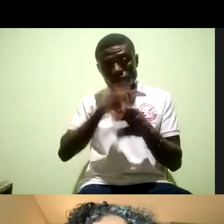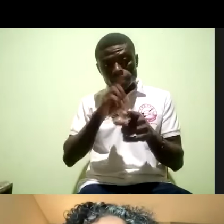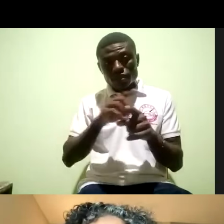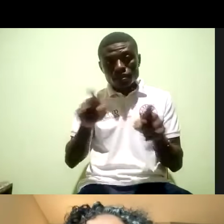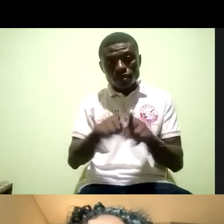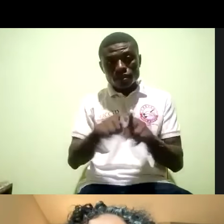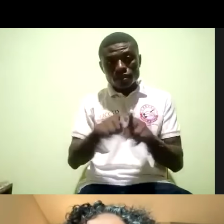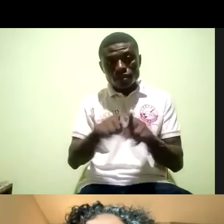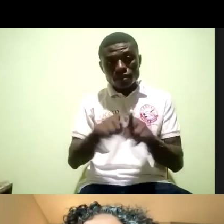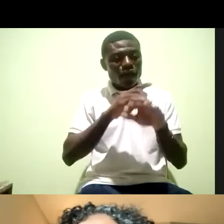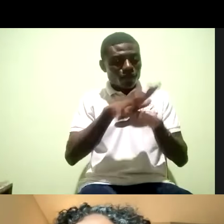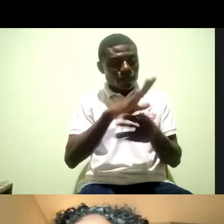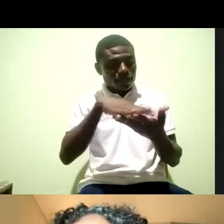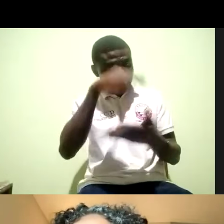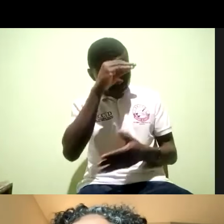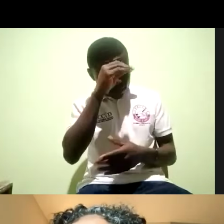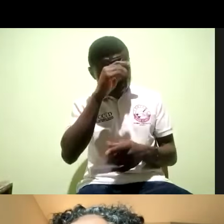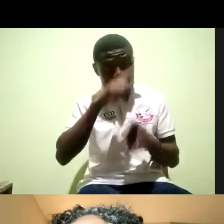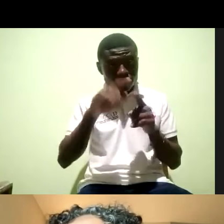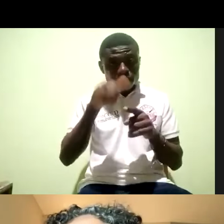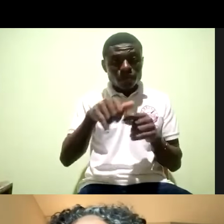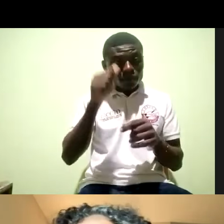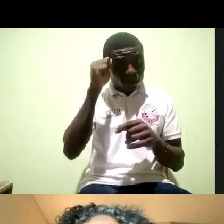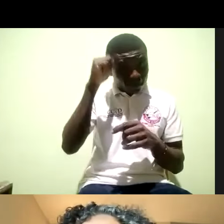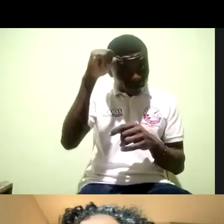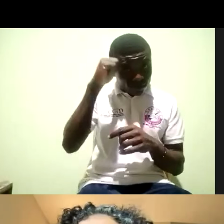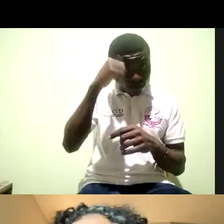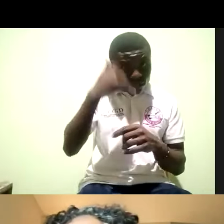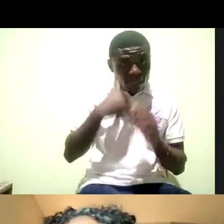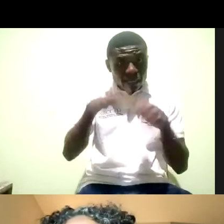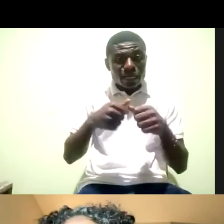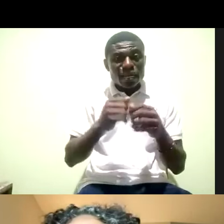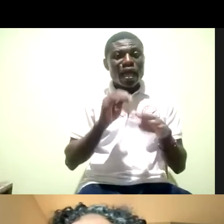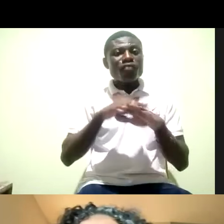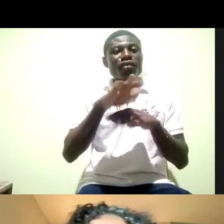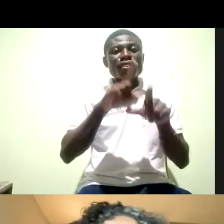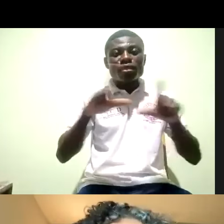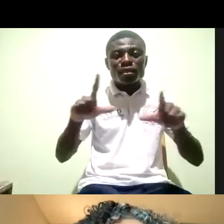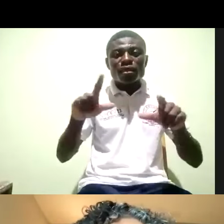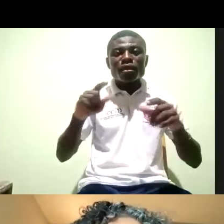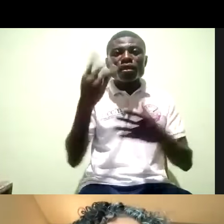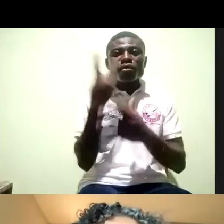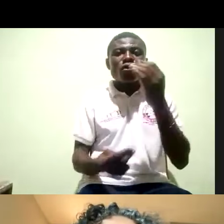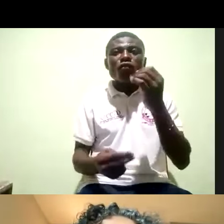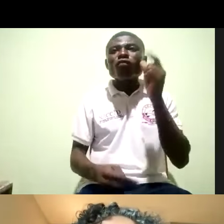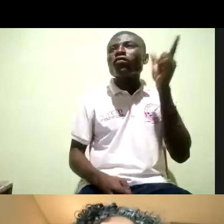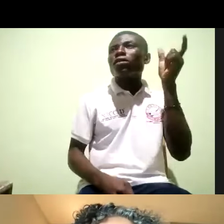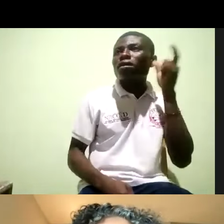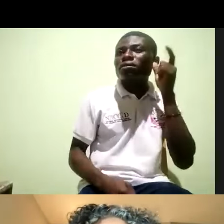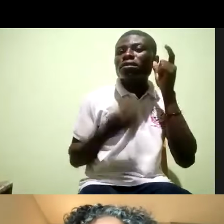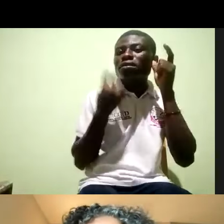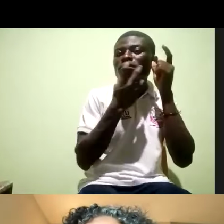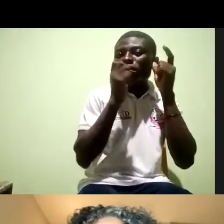affect learning, in part because autism can affect the language skills, both listening as well as speaking.